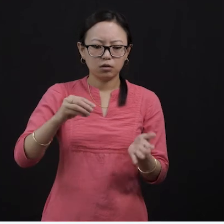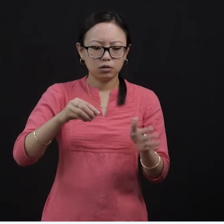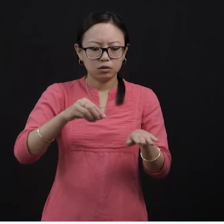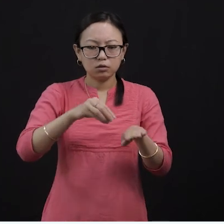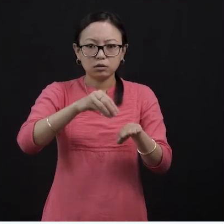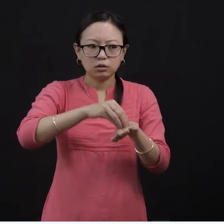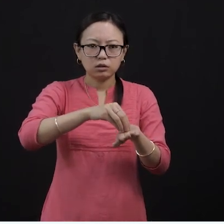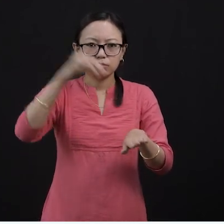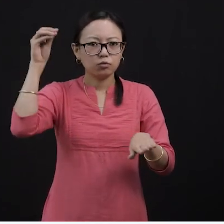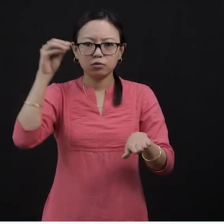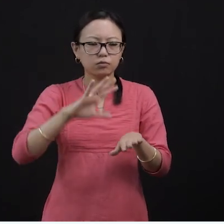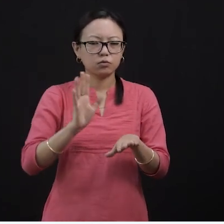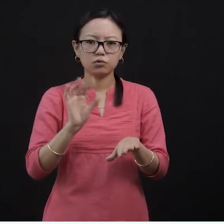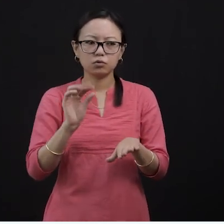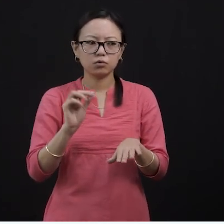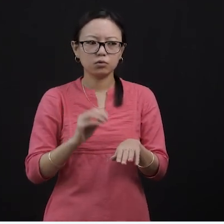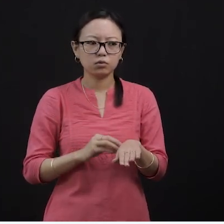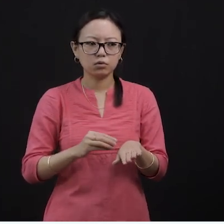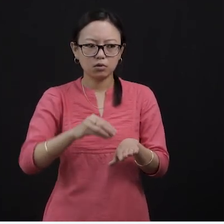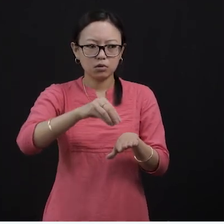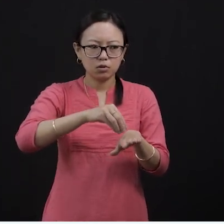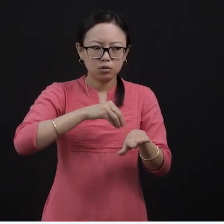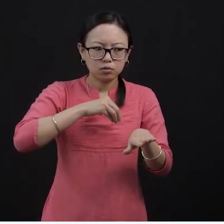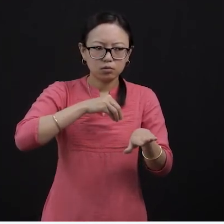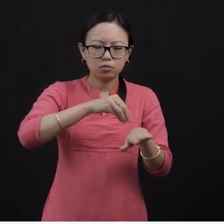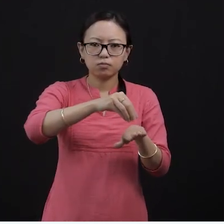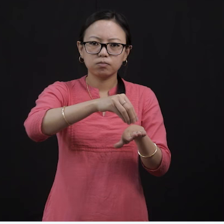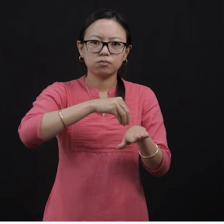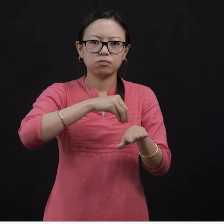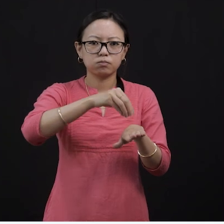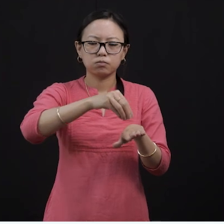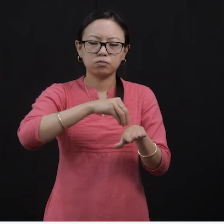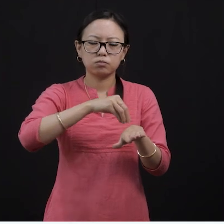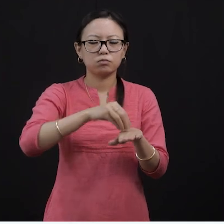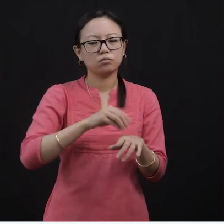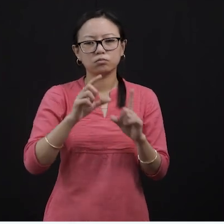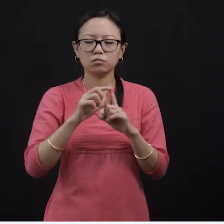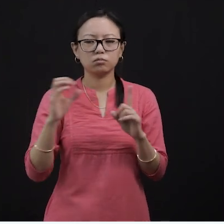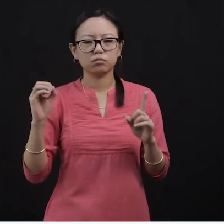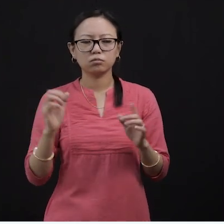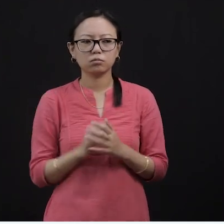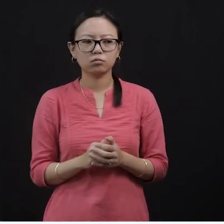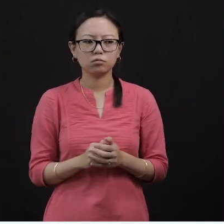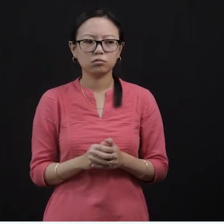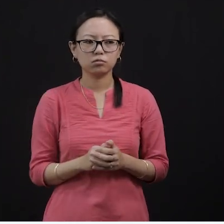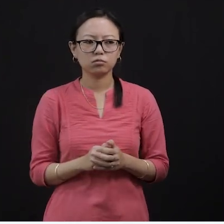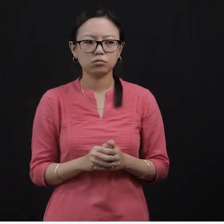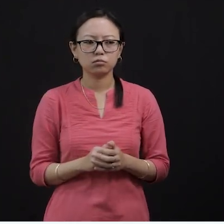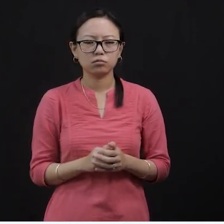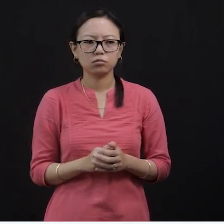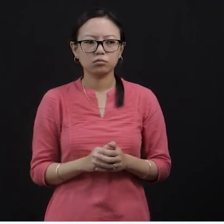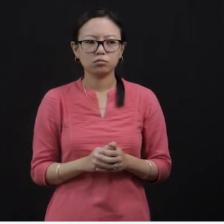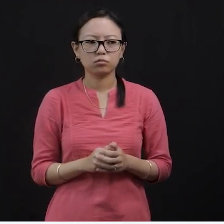point till the end point. You have to move around. Now, when you complete this round, you